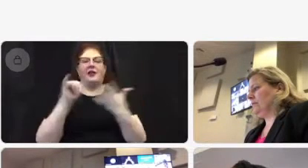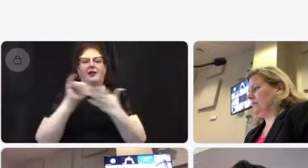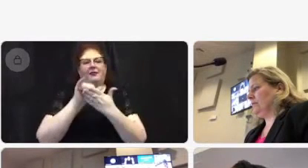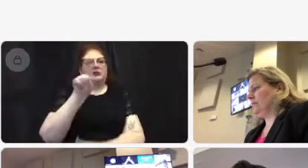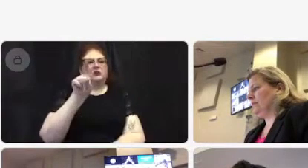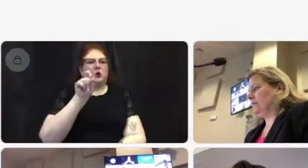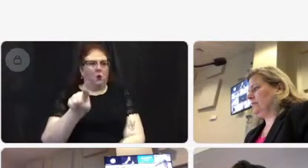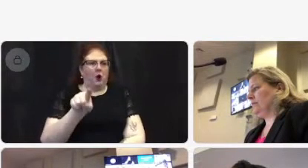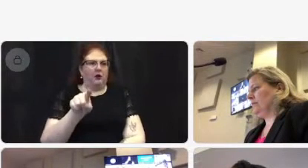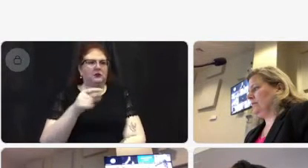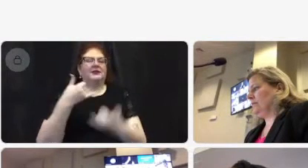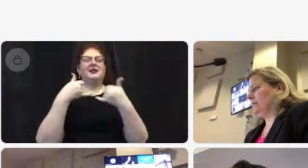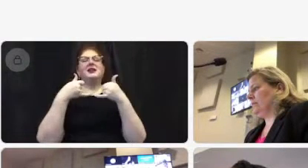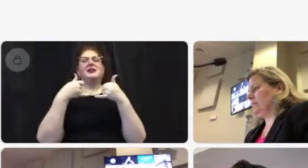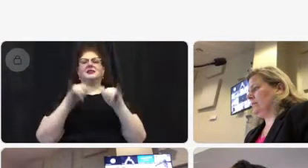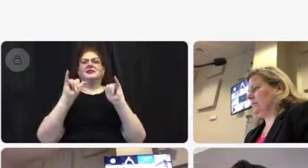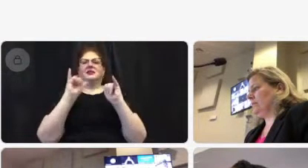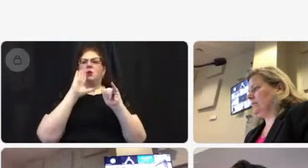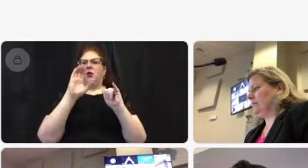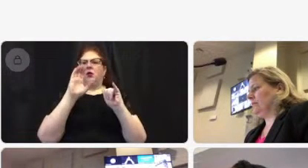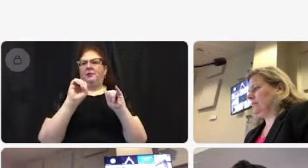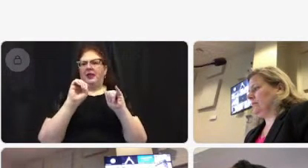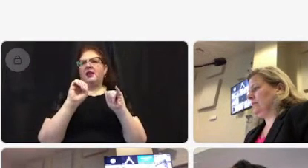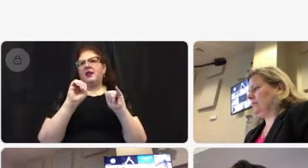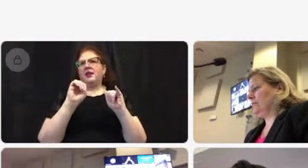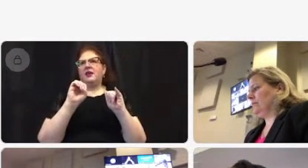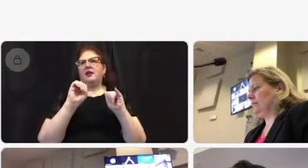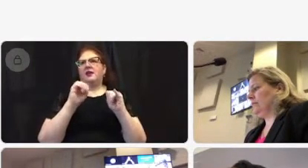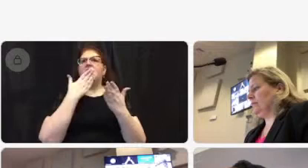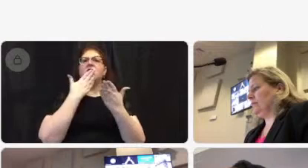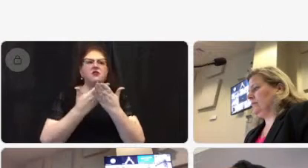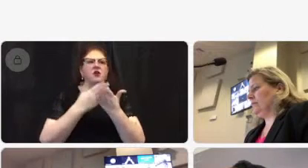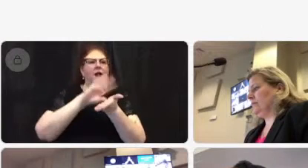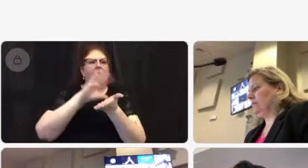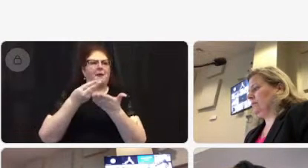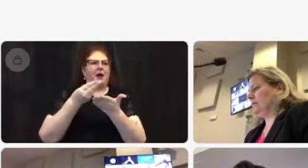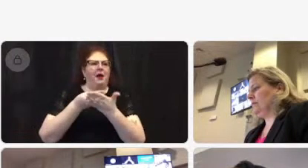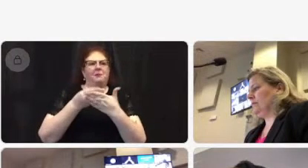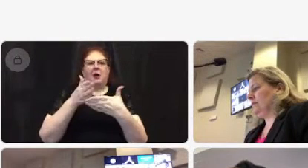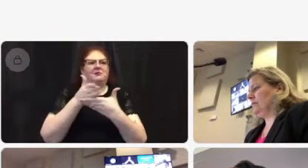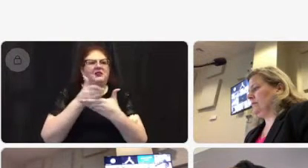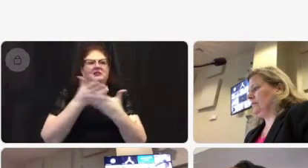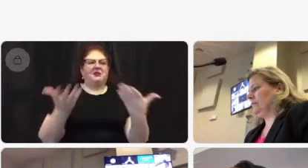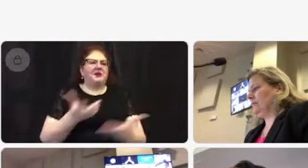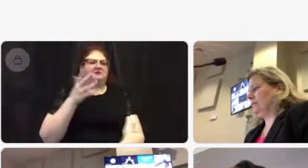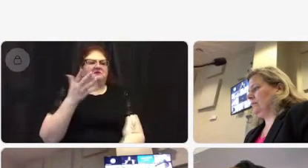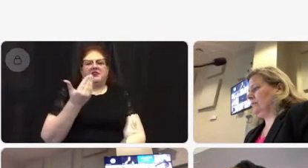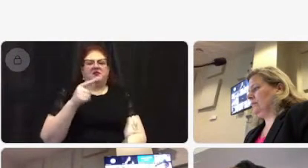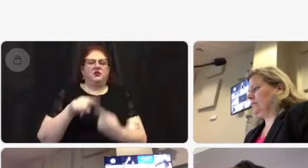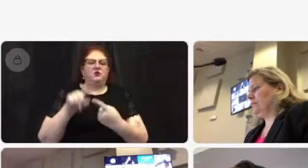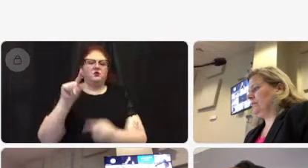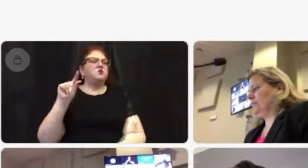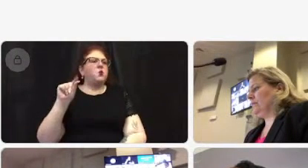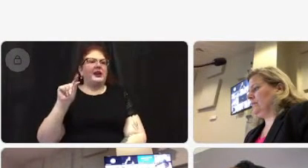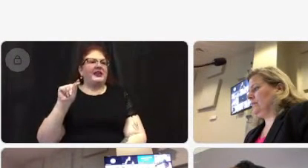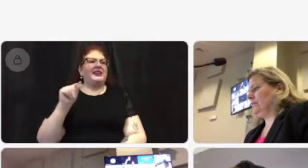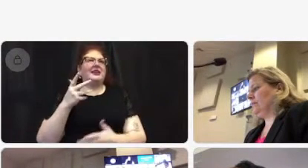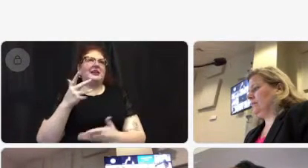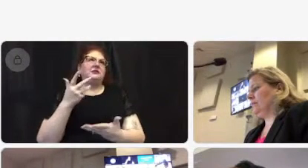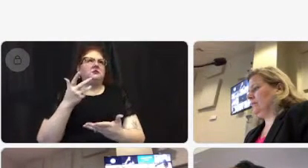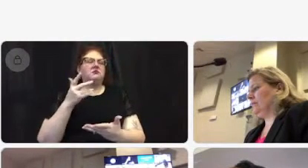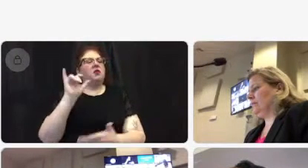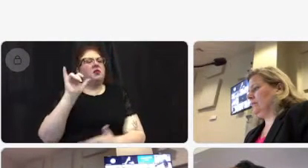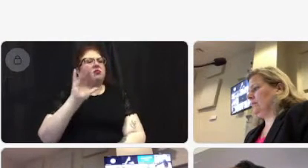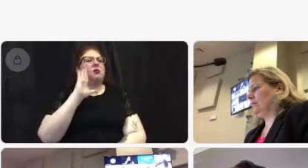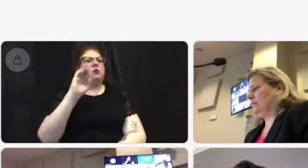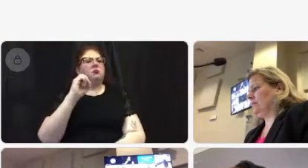a good amount of money. And I'm talking right now, it could be somewhere between 15 and 20. I think that'll be very helpful on our end if we